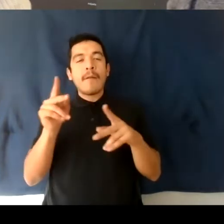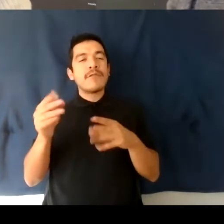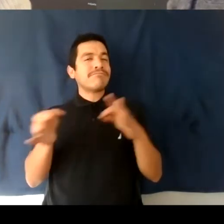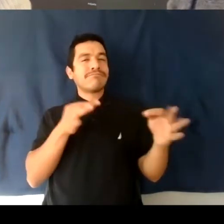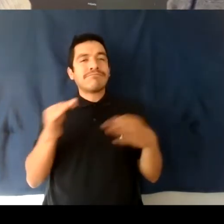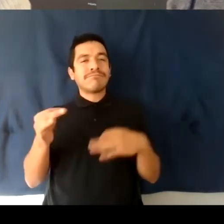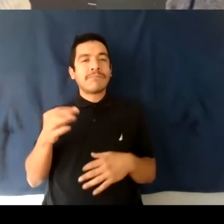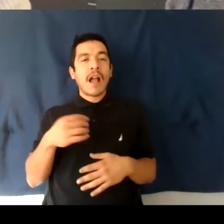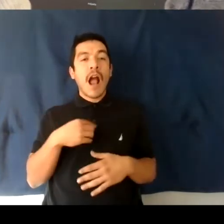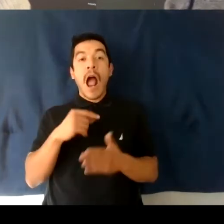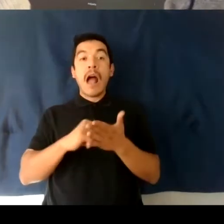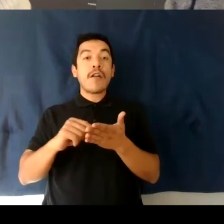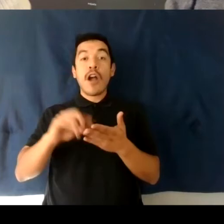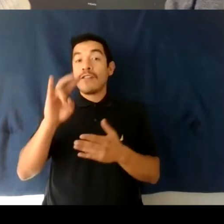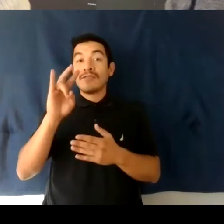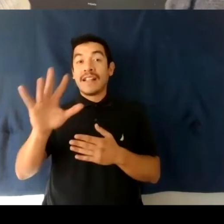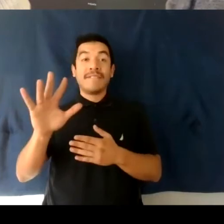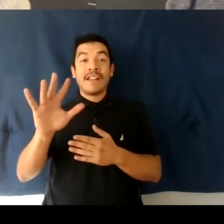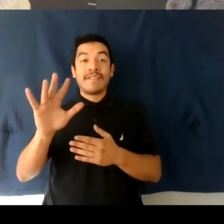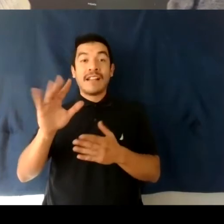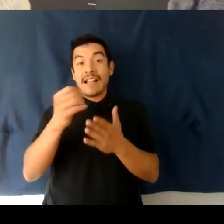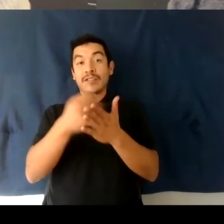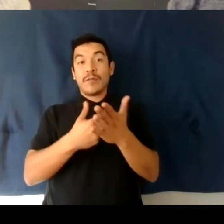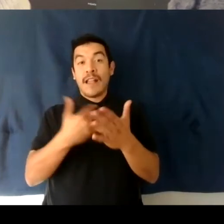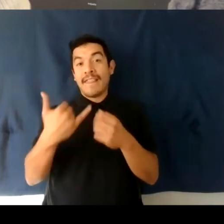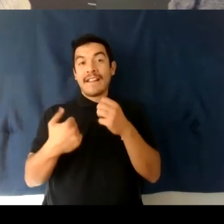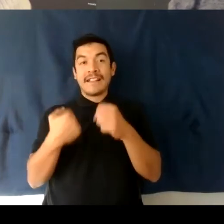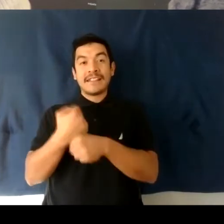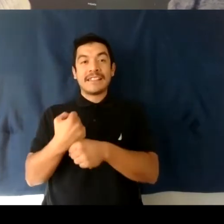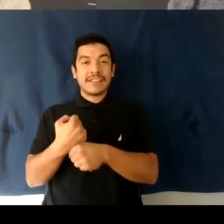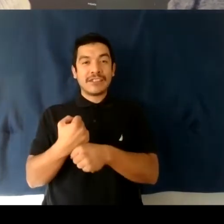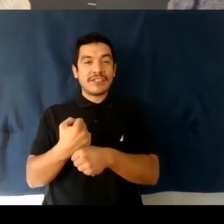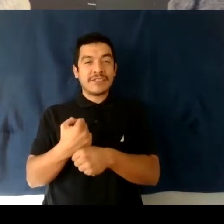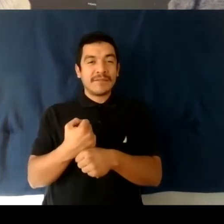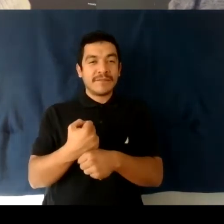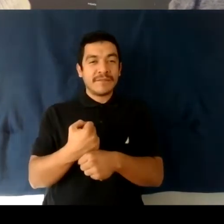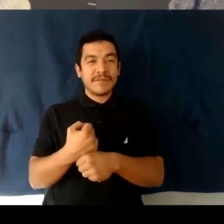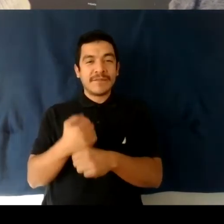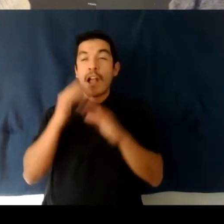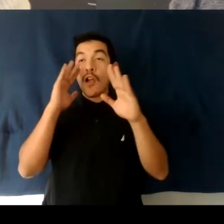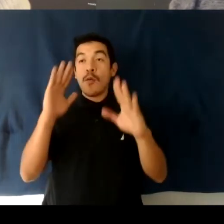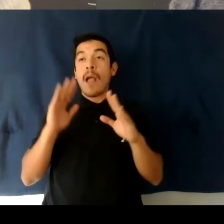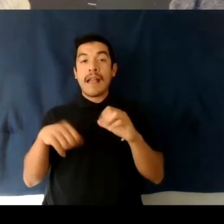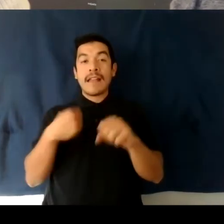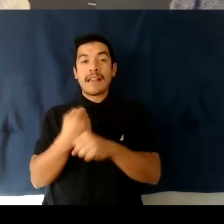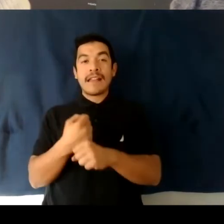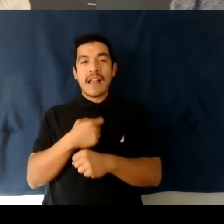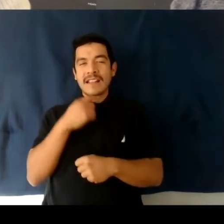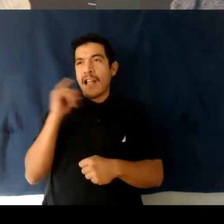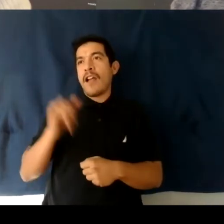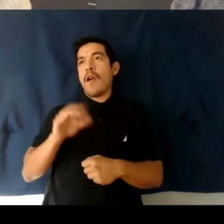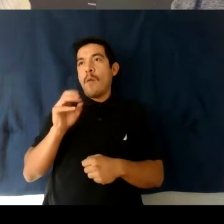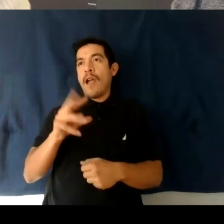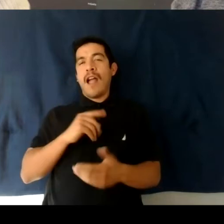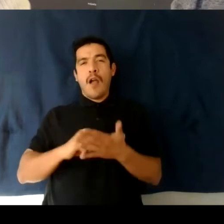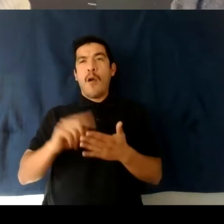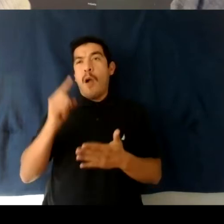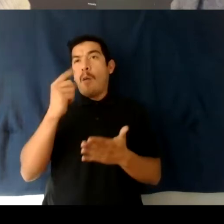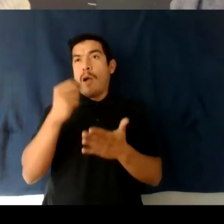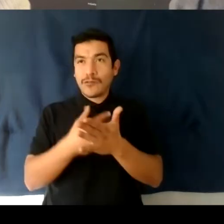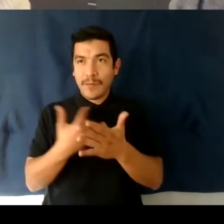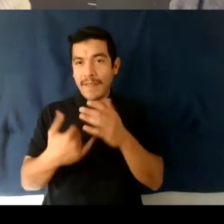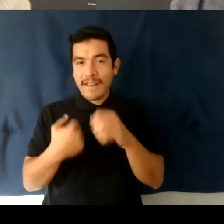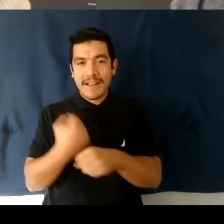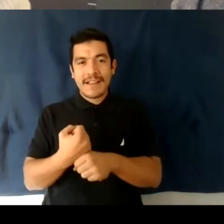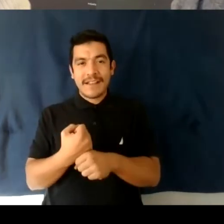oh, I wrote 75 scripts this year, like a great year for me. And you're like, oh man, I only wrote one script this year. Like